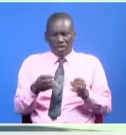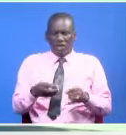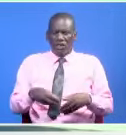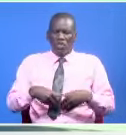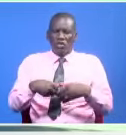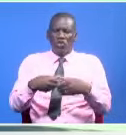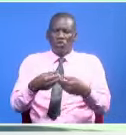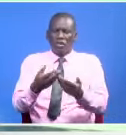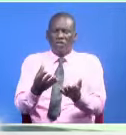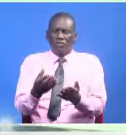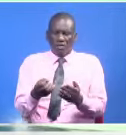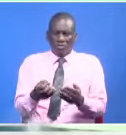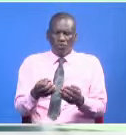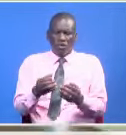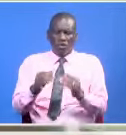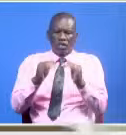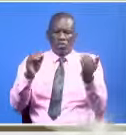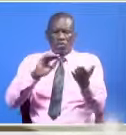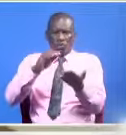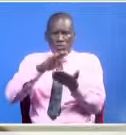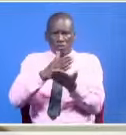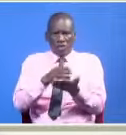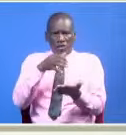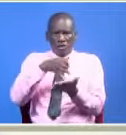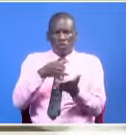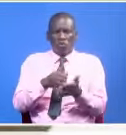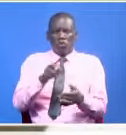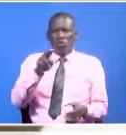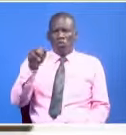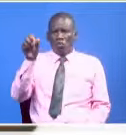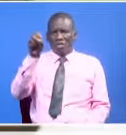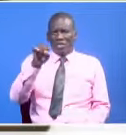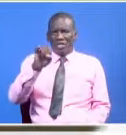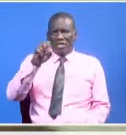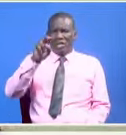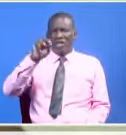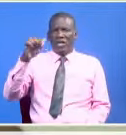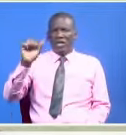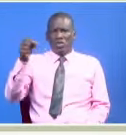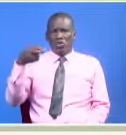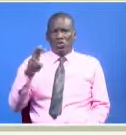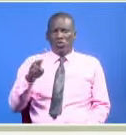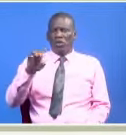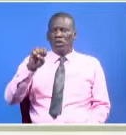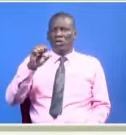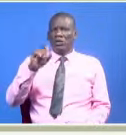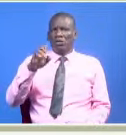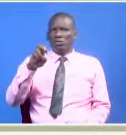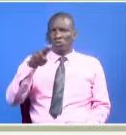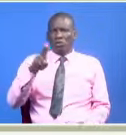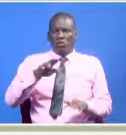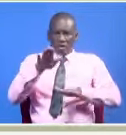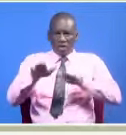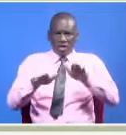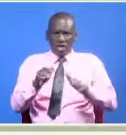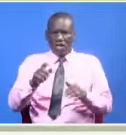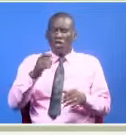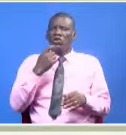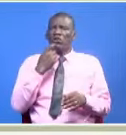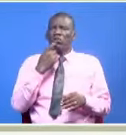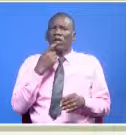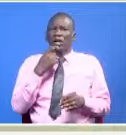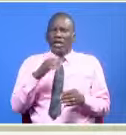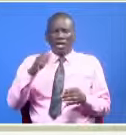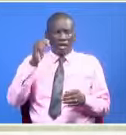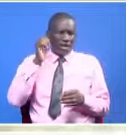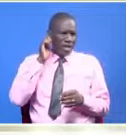with an equitable share. The 12 include Uasin Gishu as the best performer, Samburu, Isiolo, Kirinyaga, Turkana,